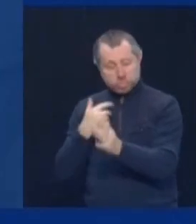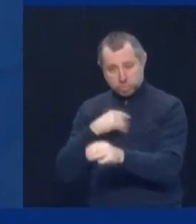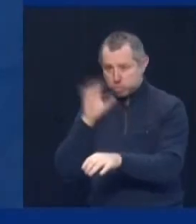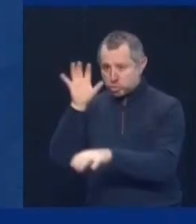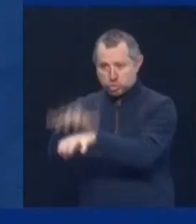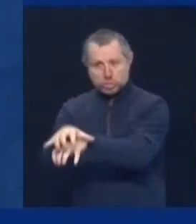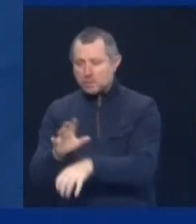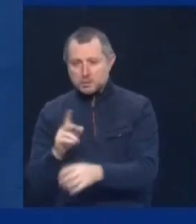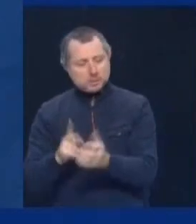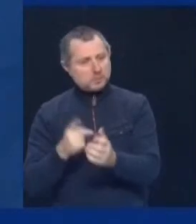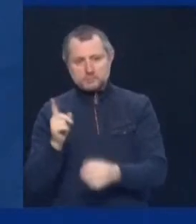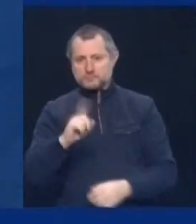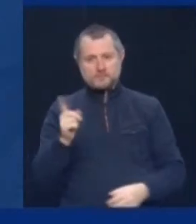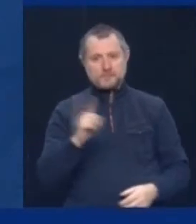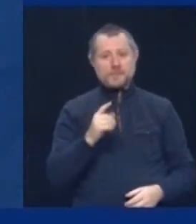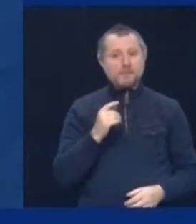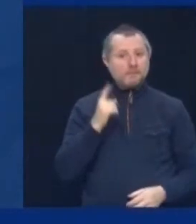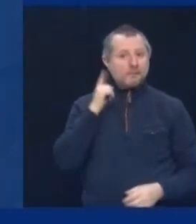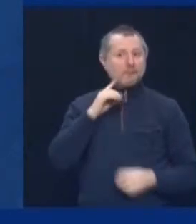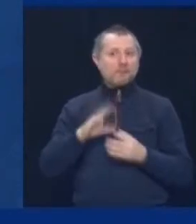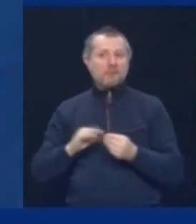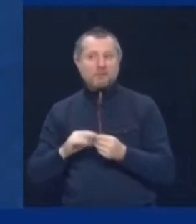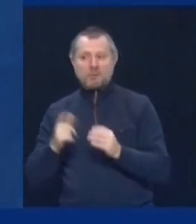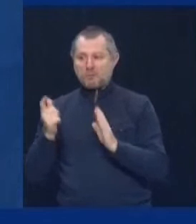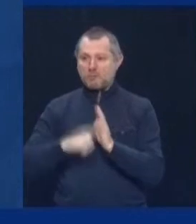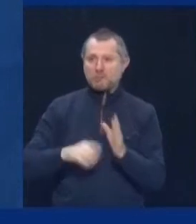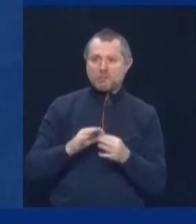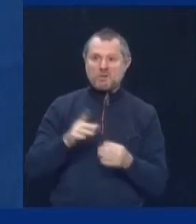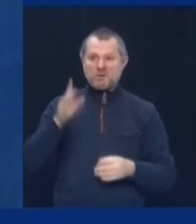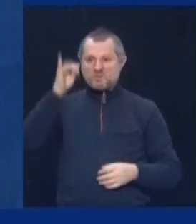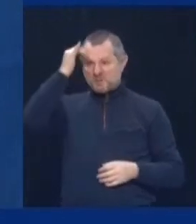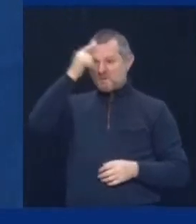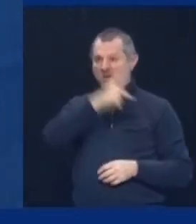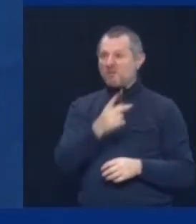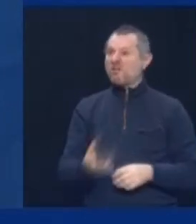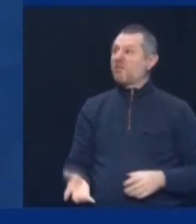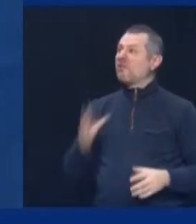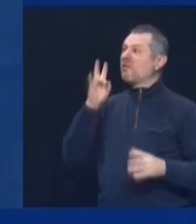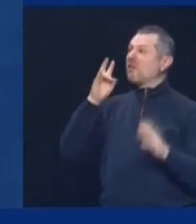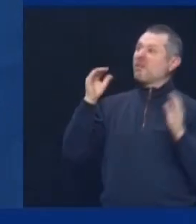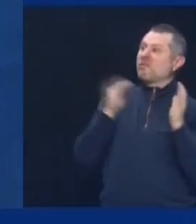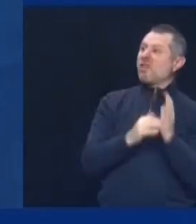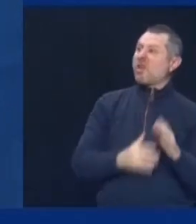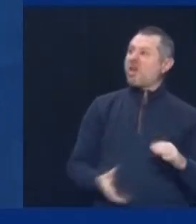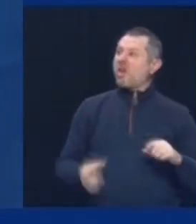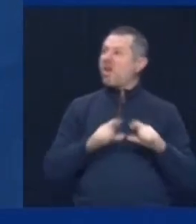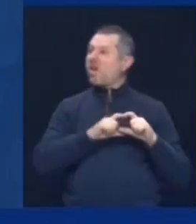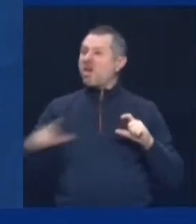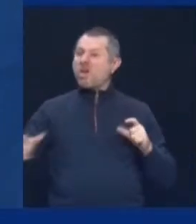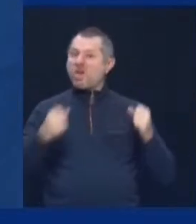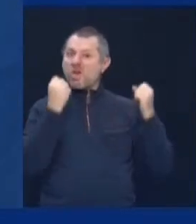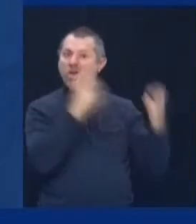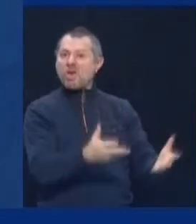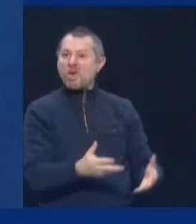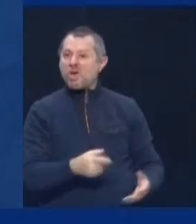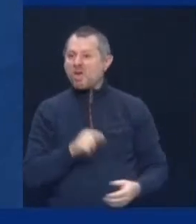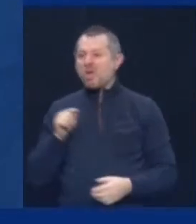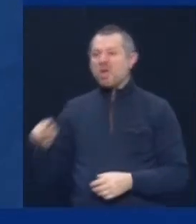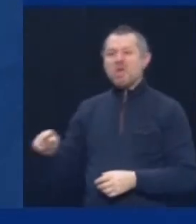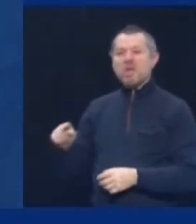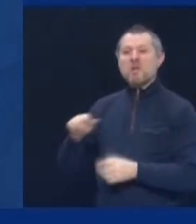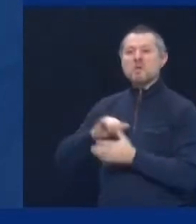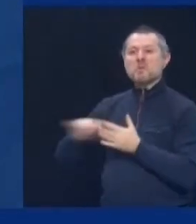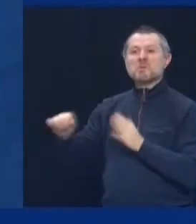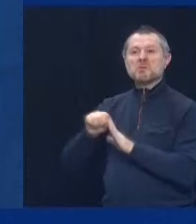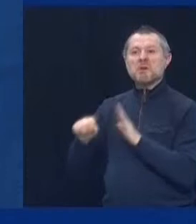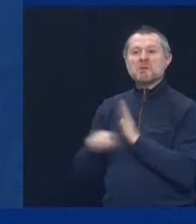When you listen to a lot of broadcasts or read the stories, Buffalo got 57,000 vaccines, New York State